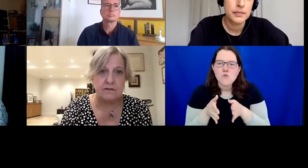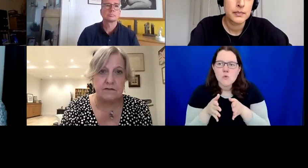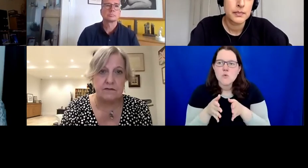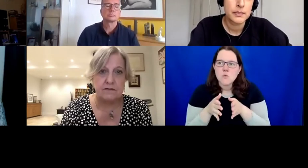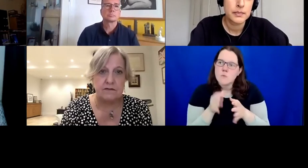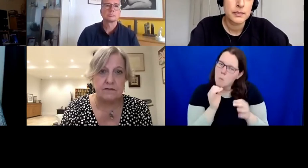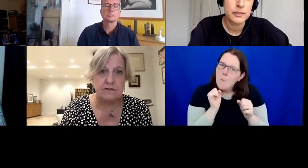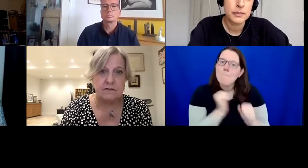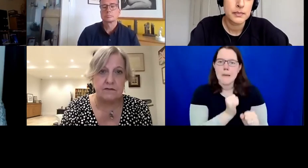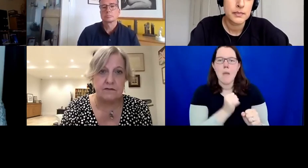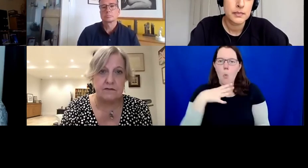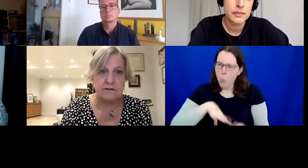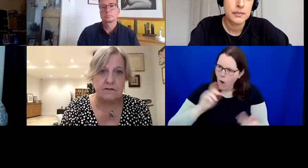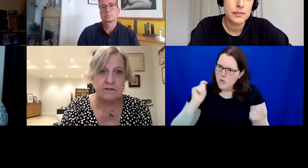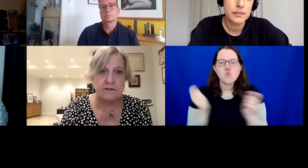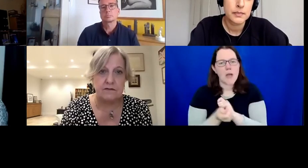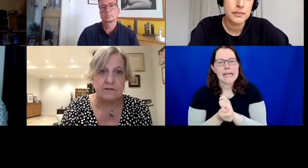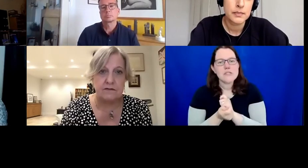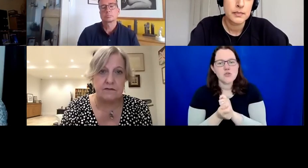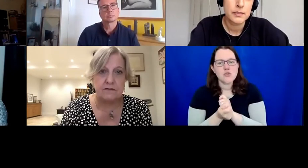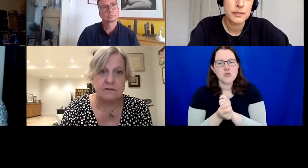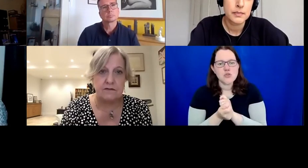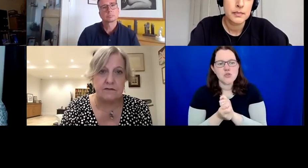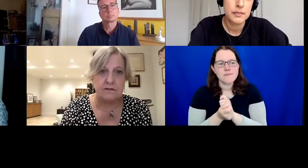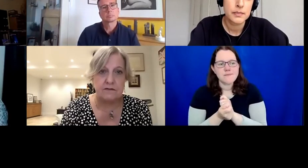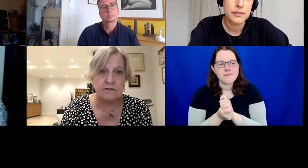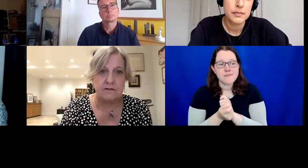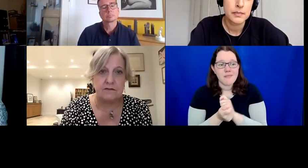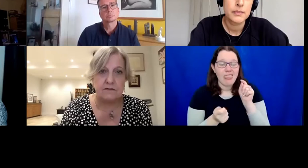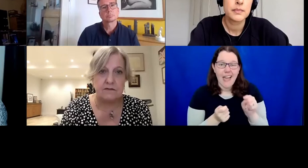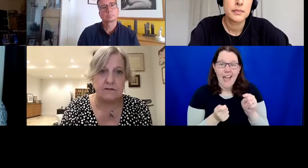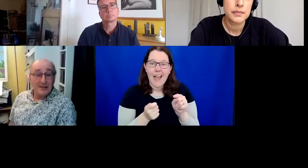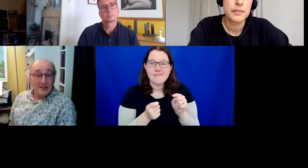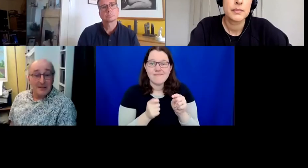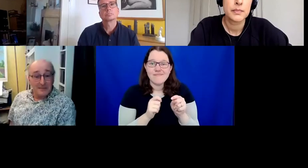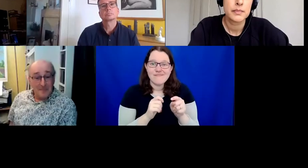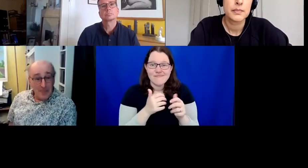think that's got to be one that will be through institutions from top to bottom.